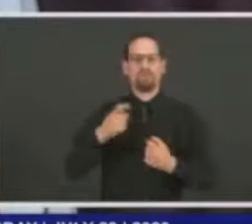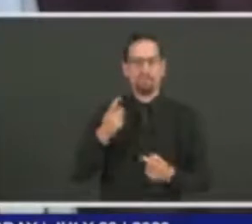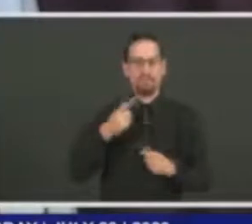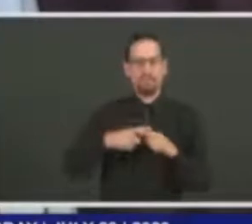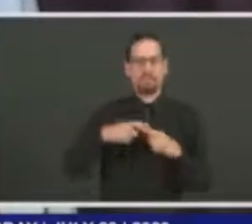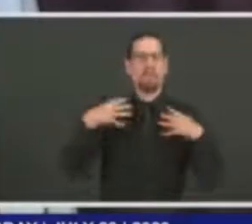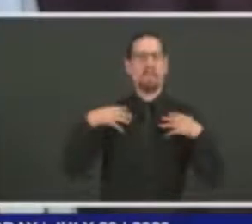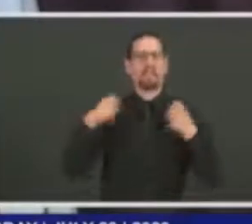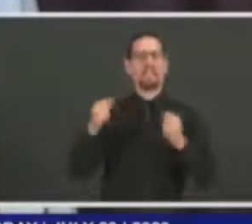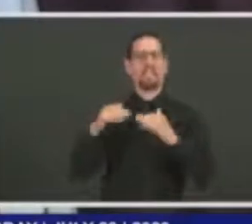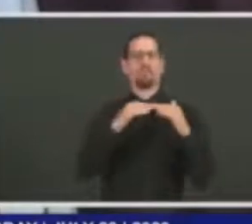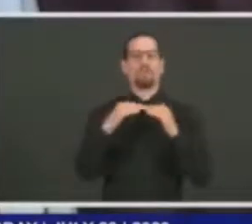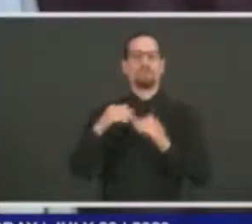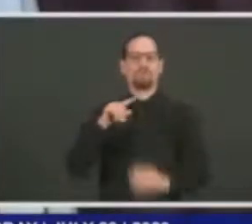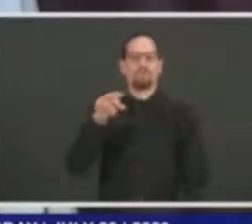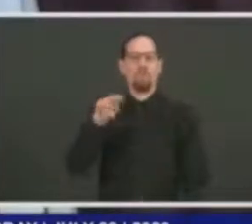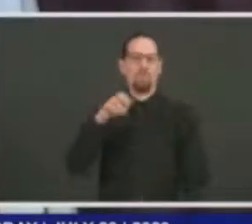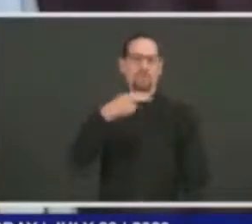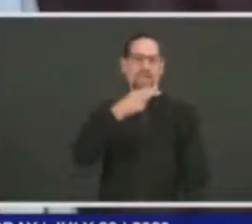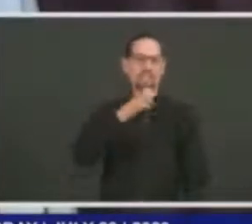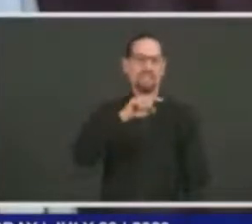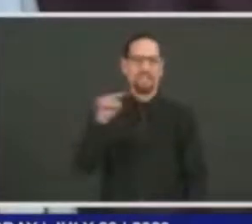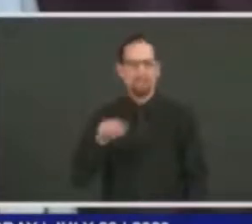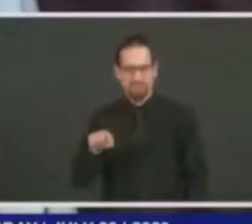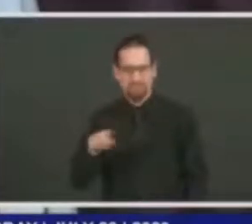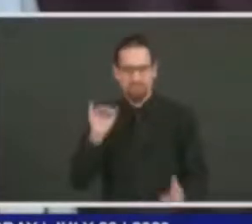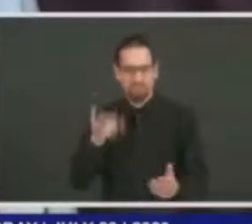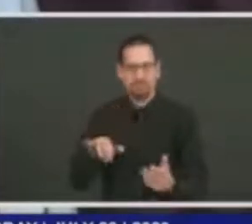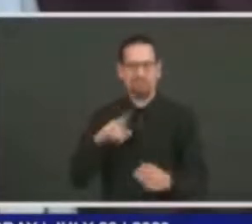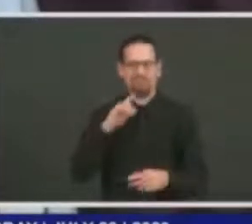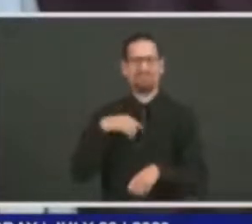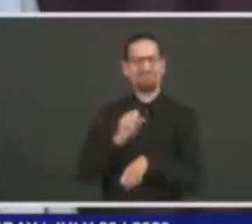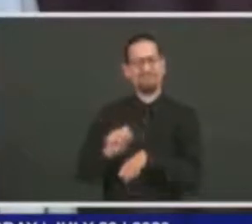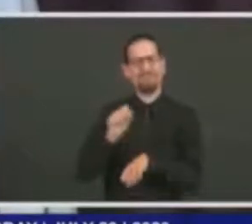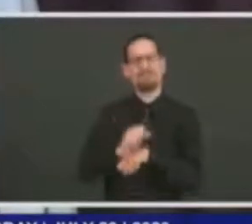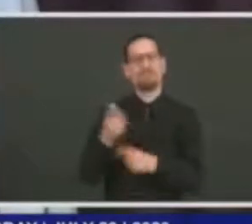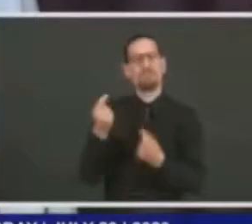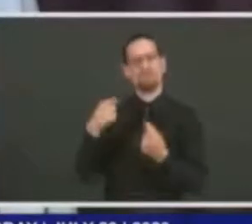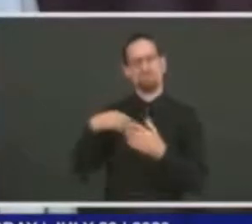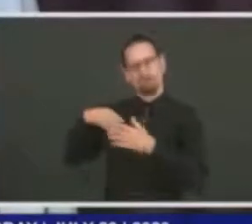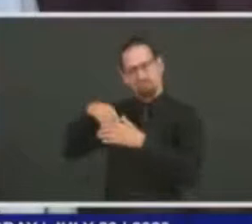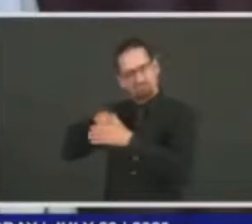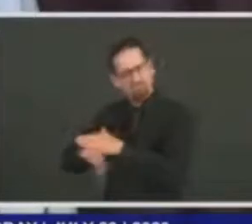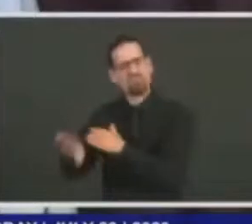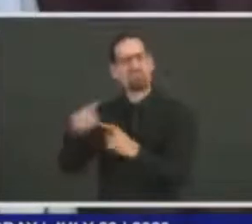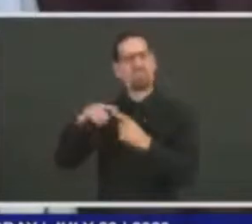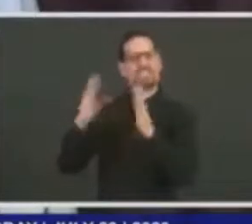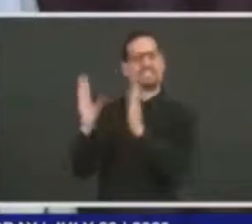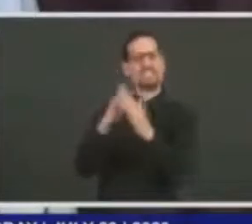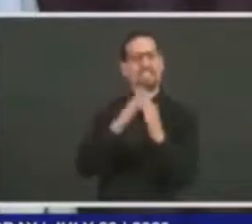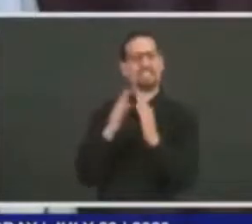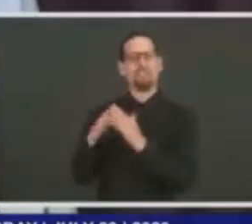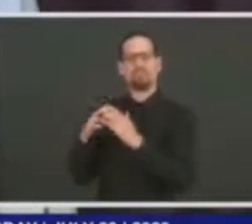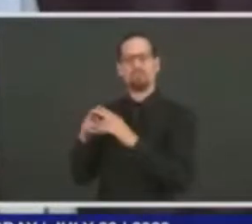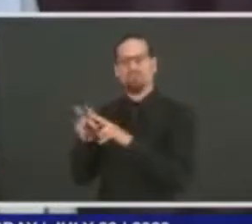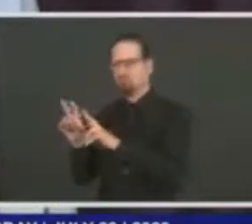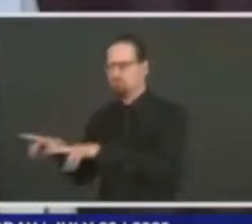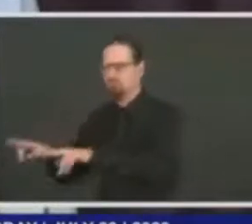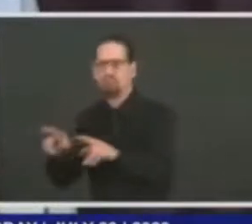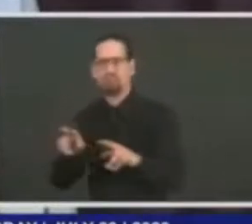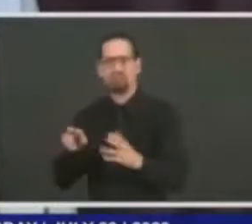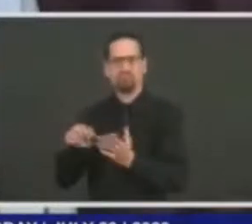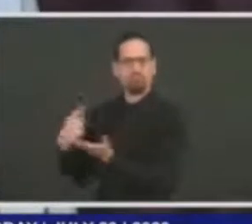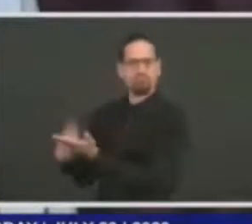organizations, we're going into cities directly, municipalities that are hardest hit, ensuring that they have